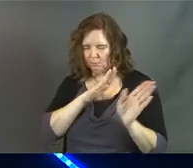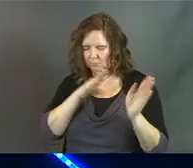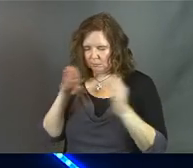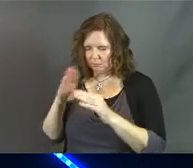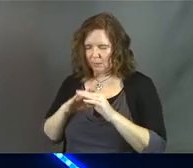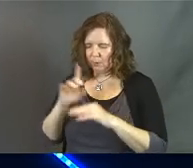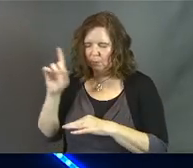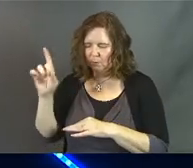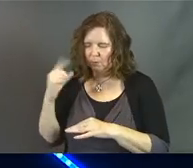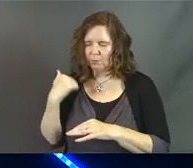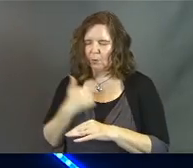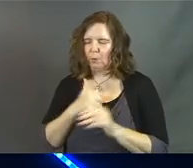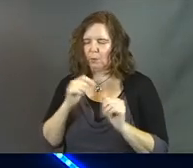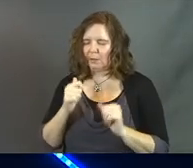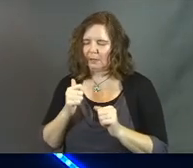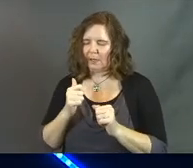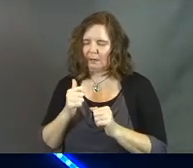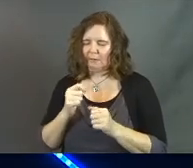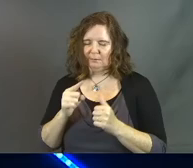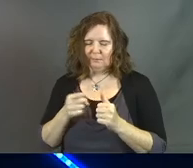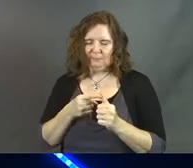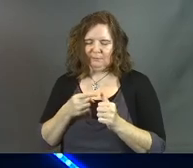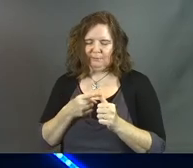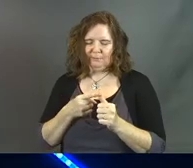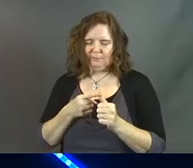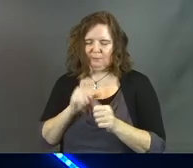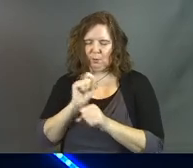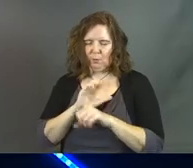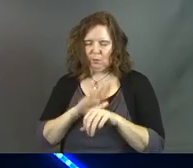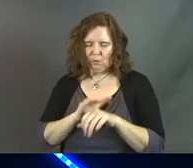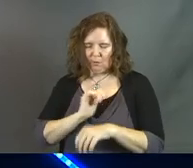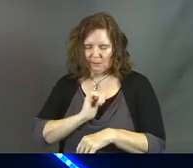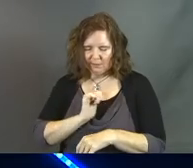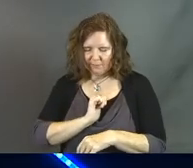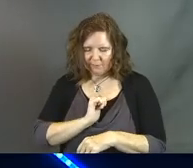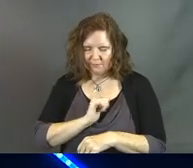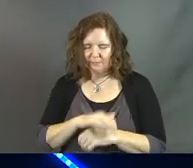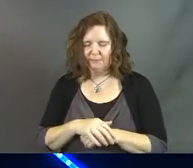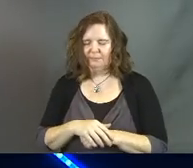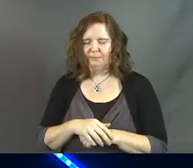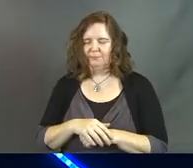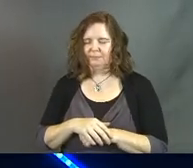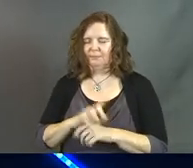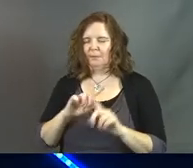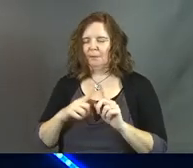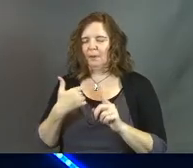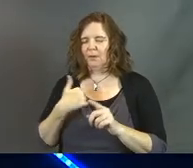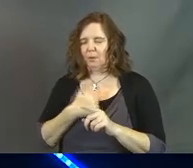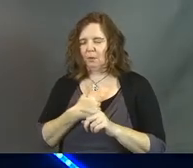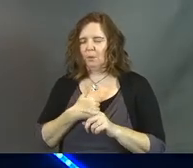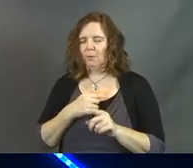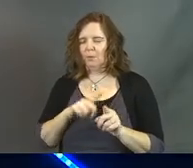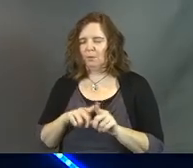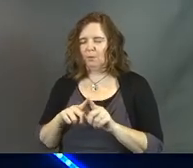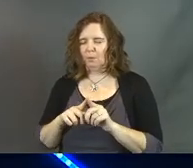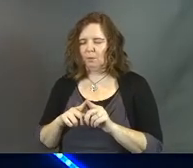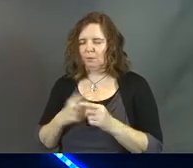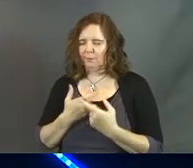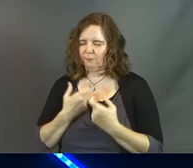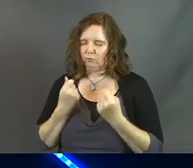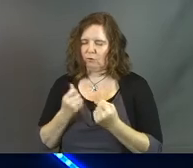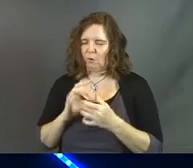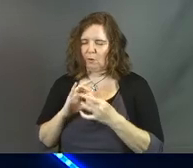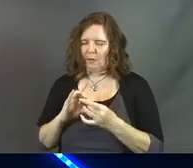you so that we can, one, work on ourselves, but God, that we can build